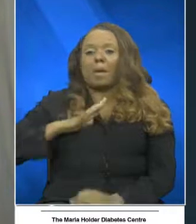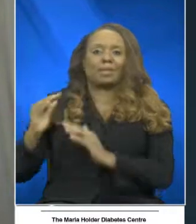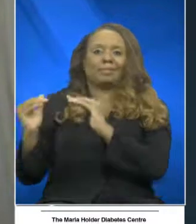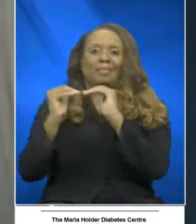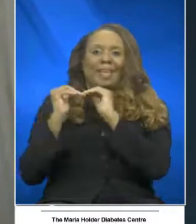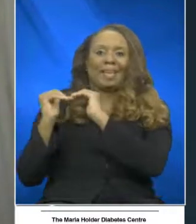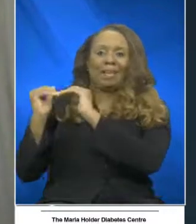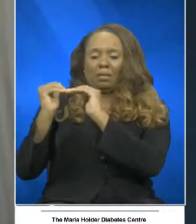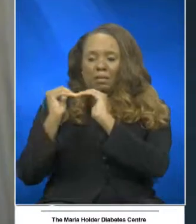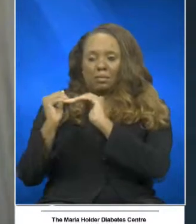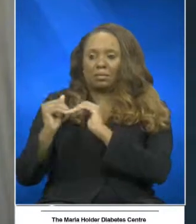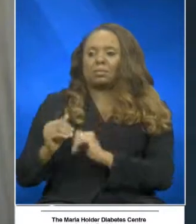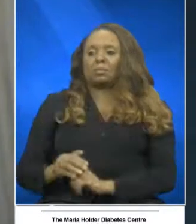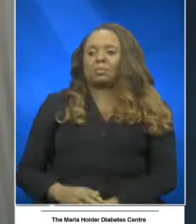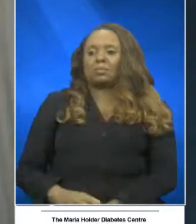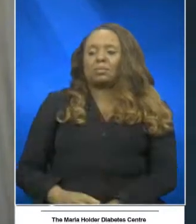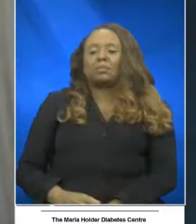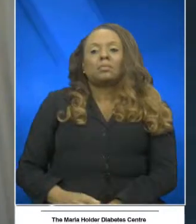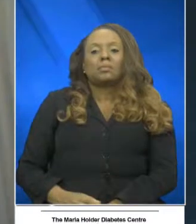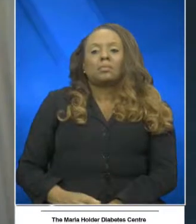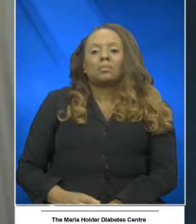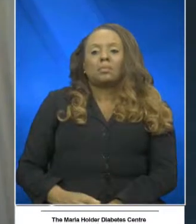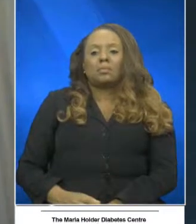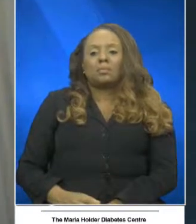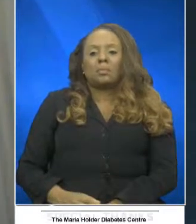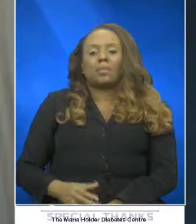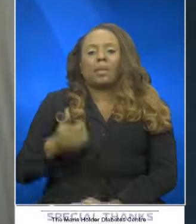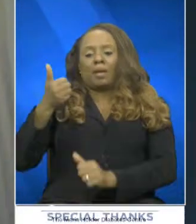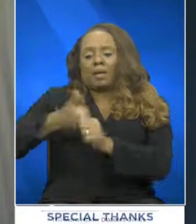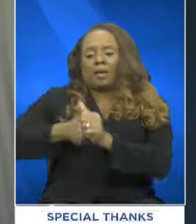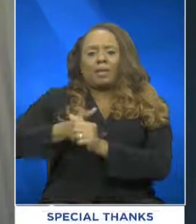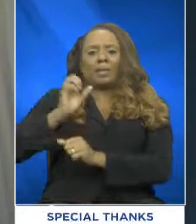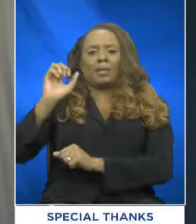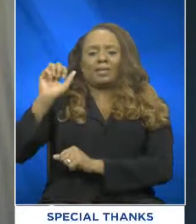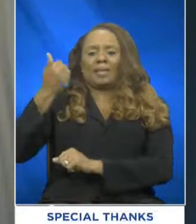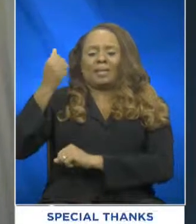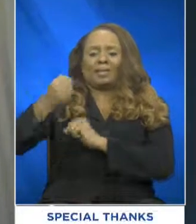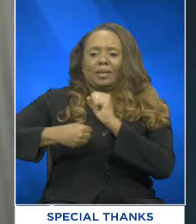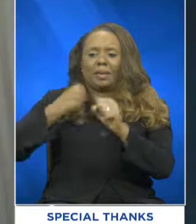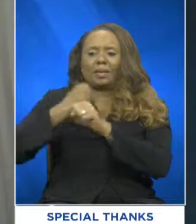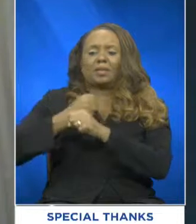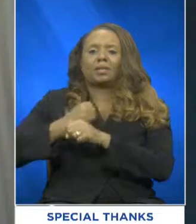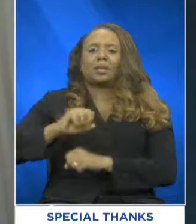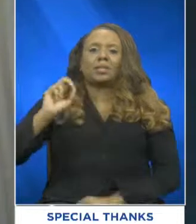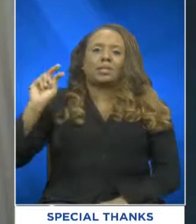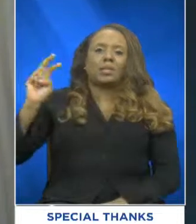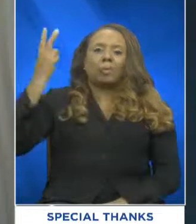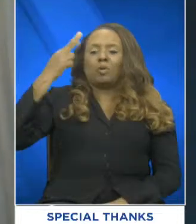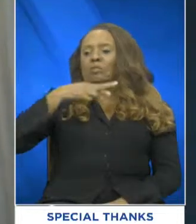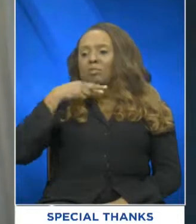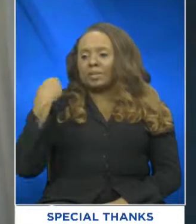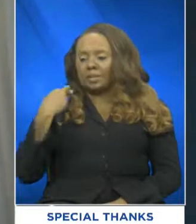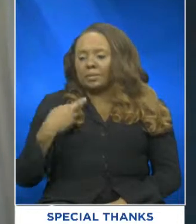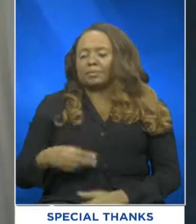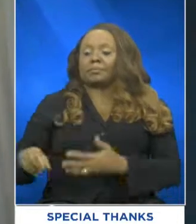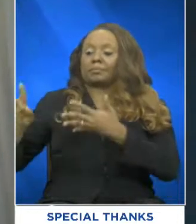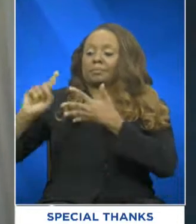each additional decade, the risk doubles. Okay? The second thing is gender.